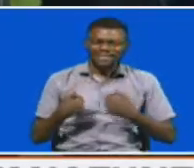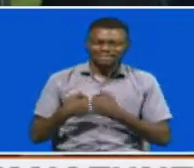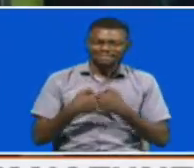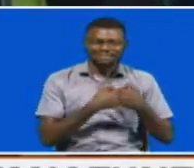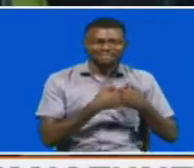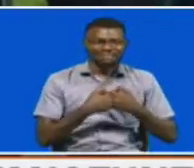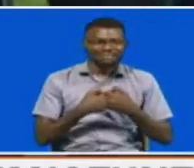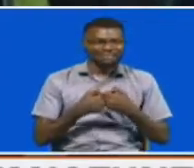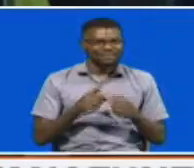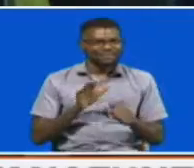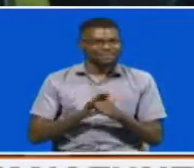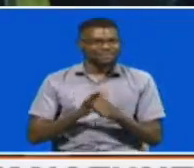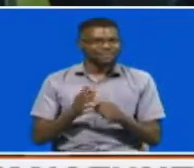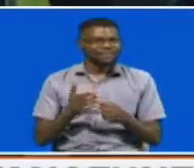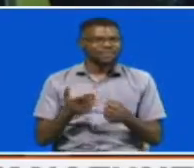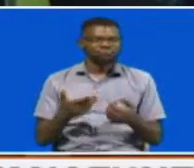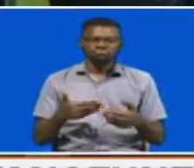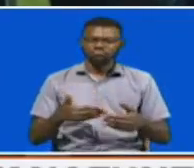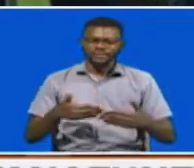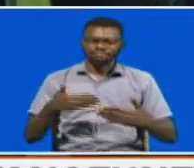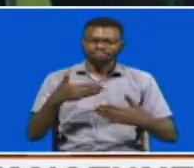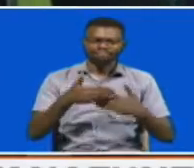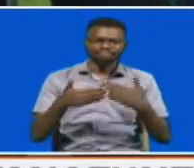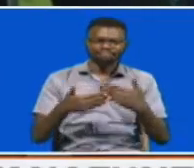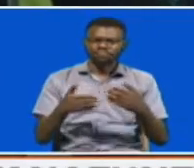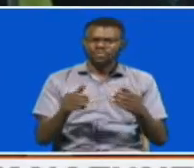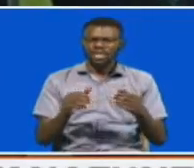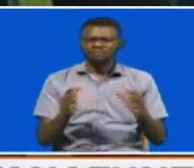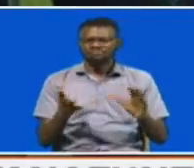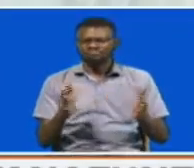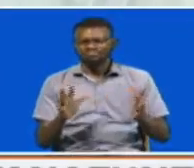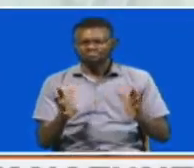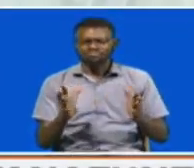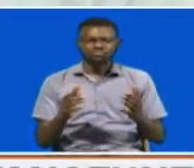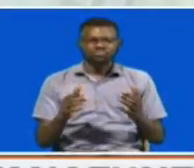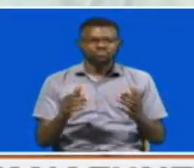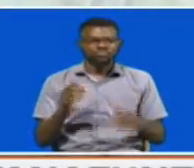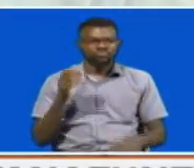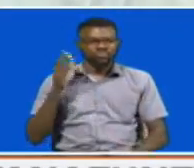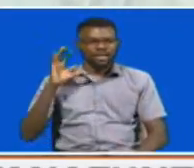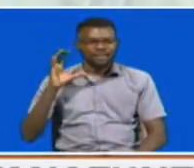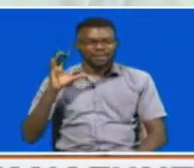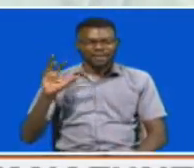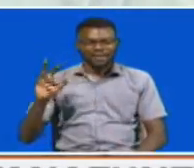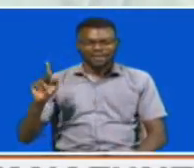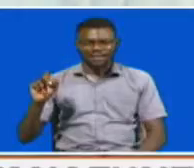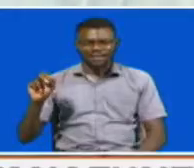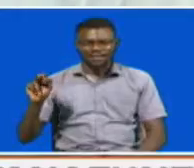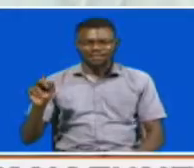changamoto, hasa upande wa miundo msingi shuleni. Clement Masombo, KTN News,